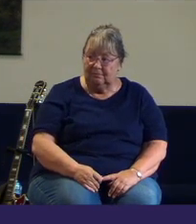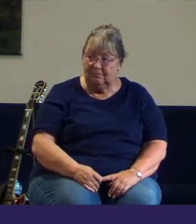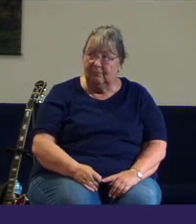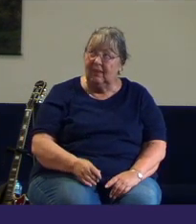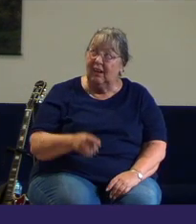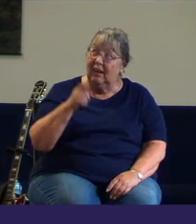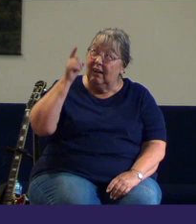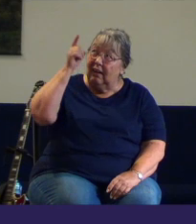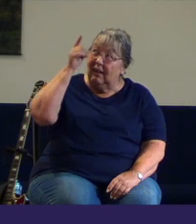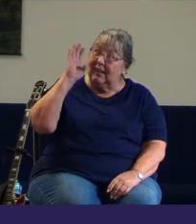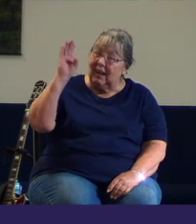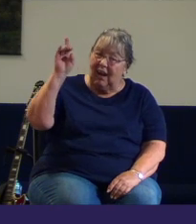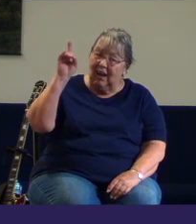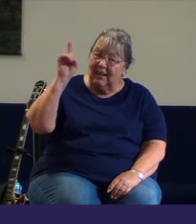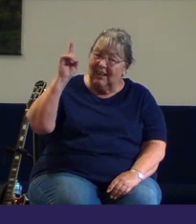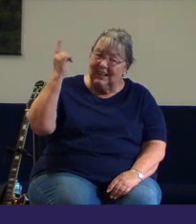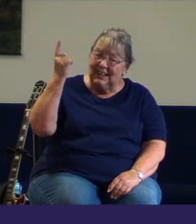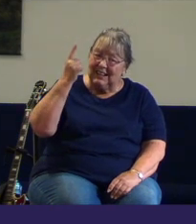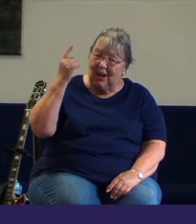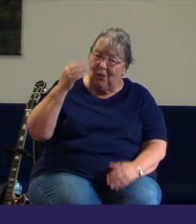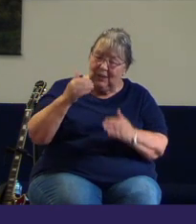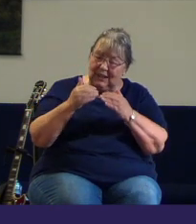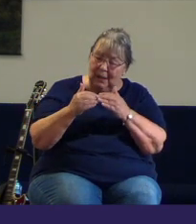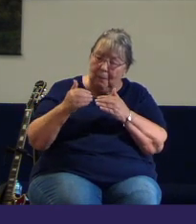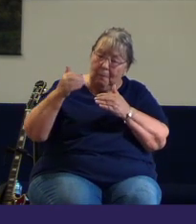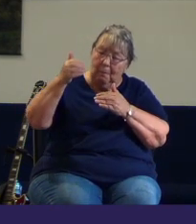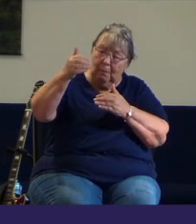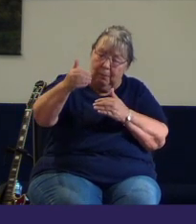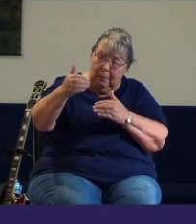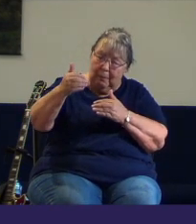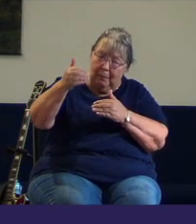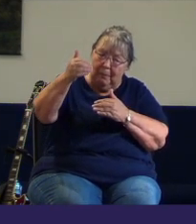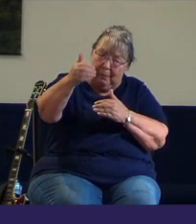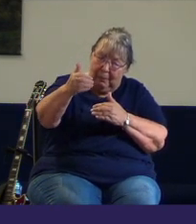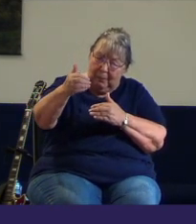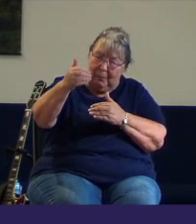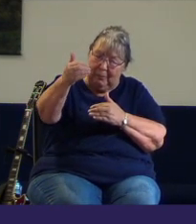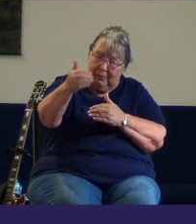is always one step ahead of you and of me. And if he